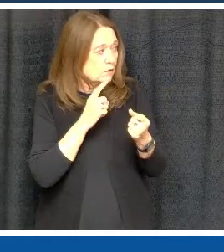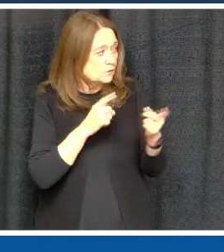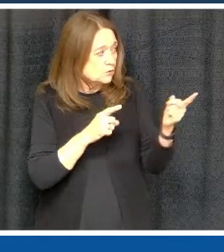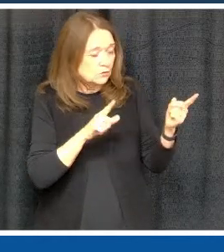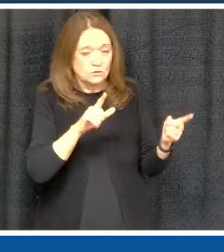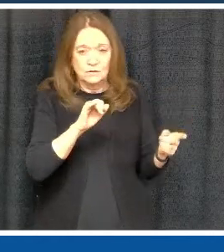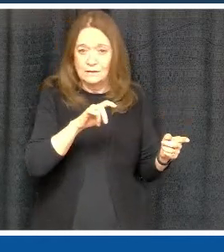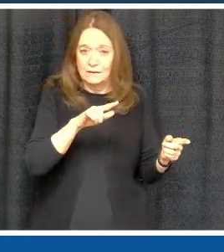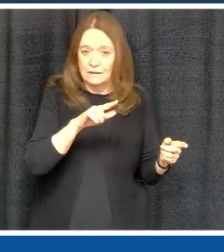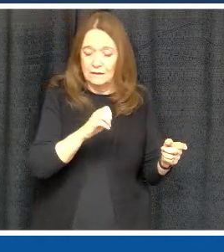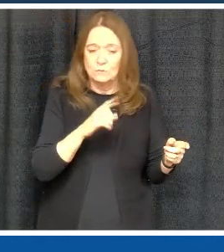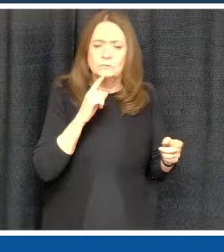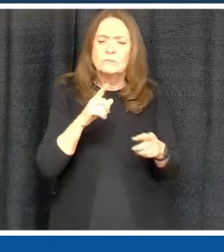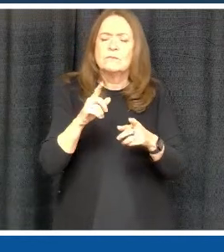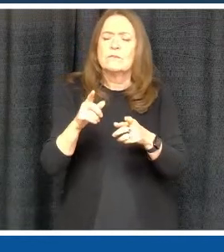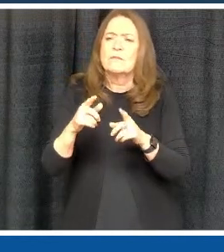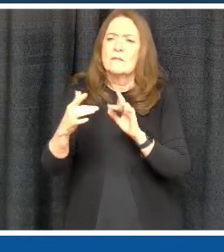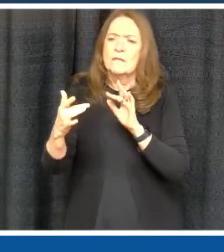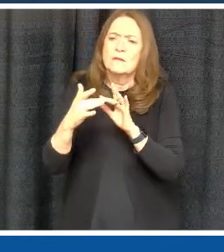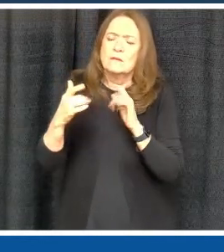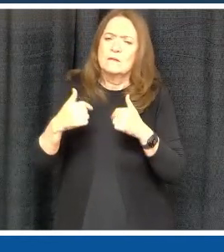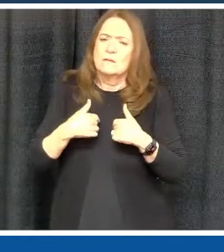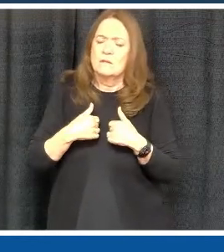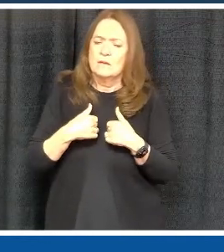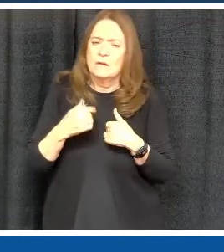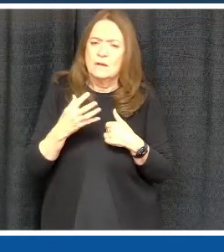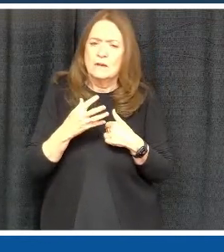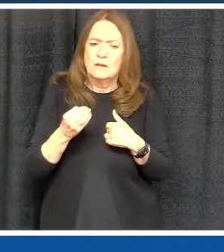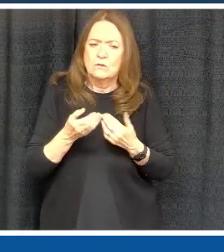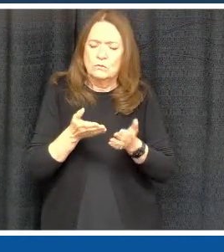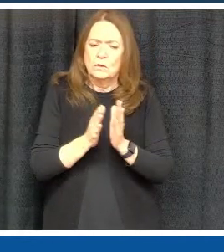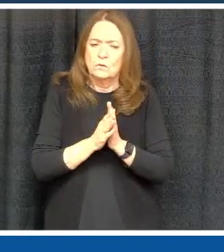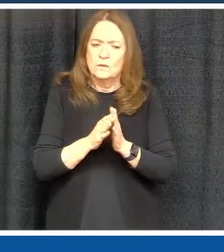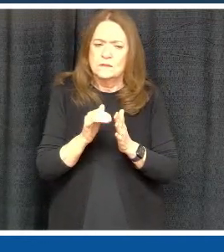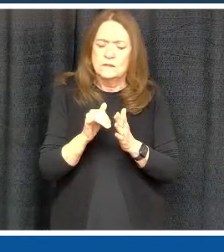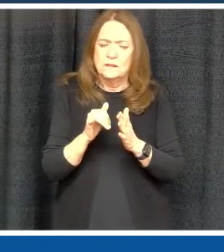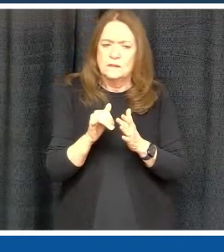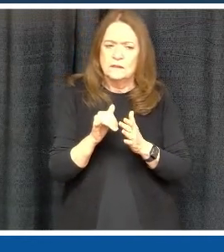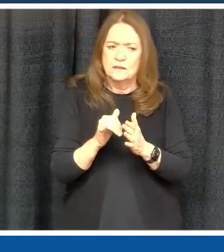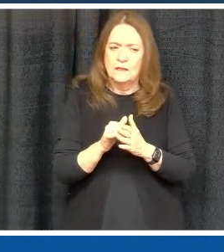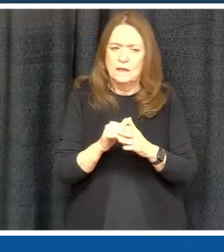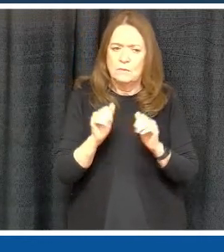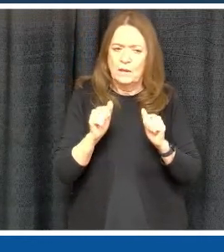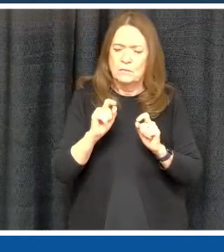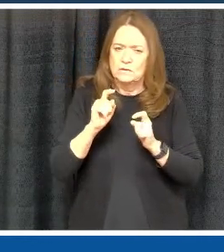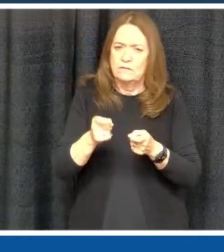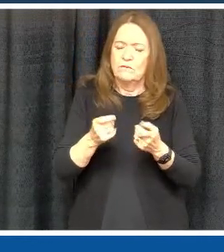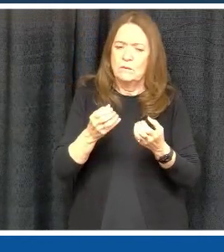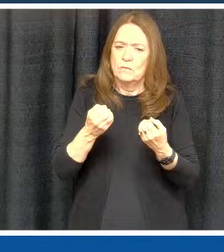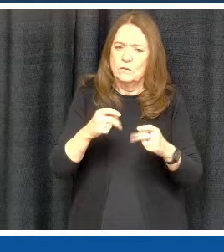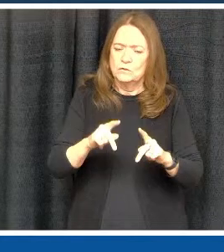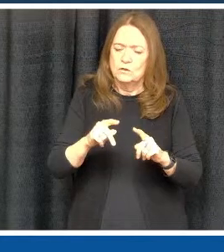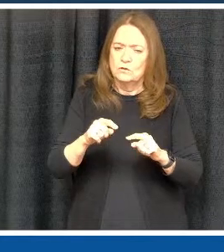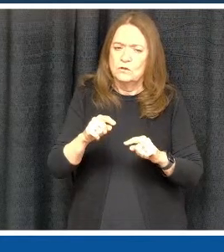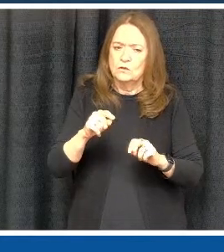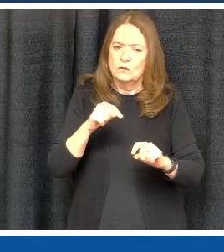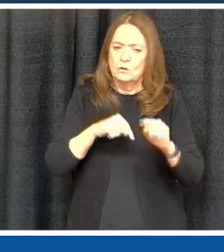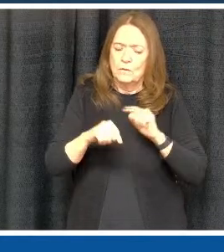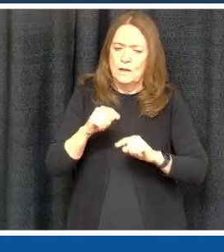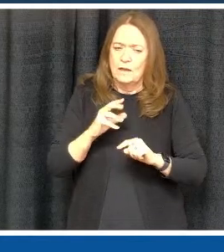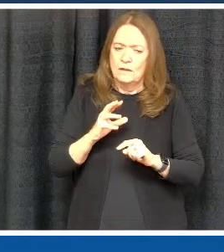The applicant had reached out to me and had just requested that they would be given the opportunity to go back and